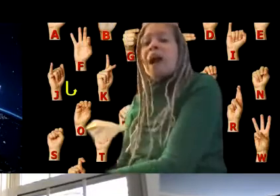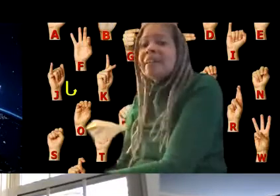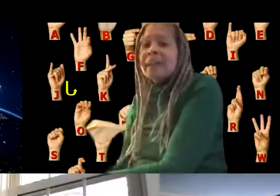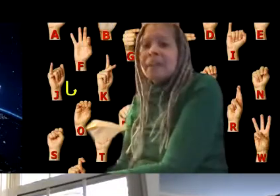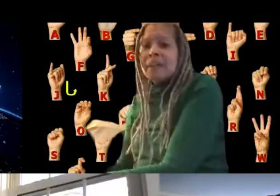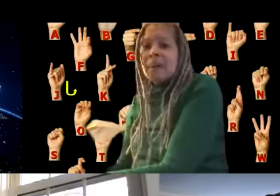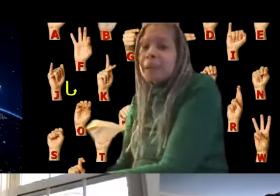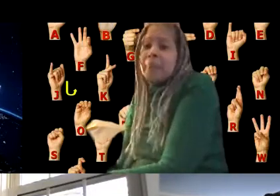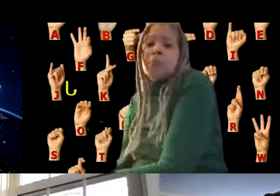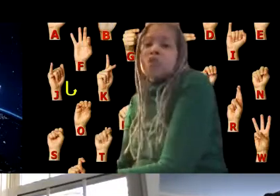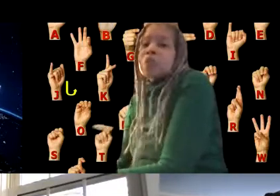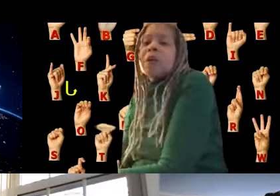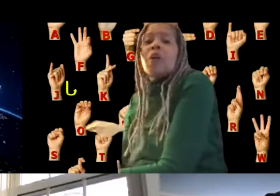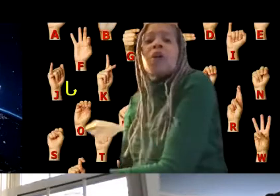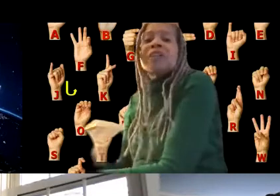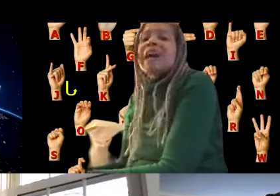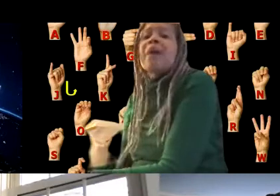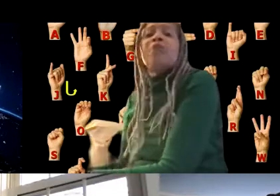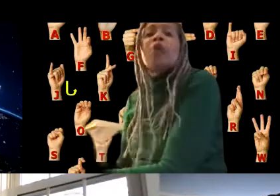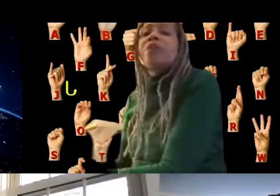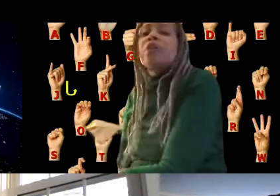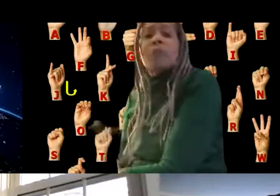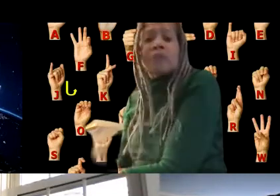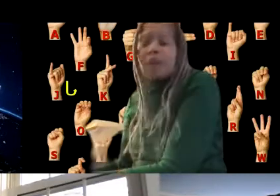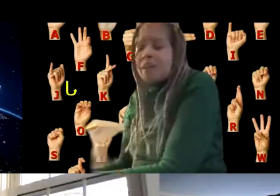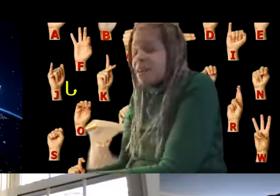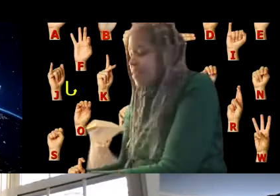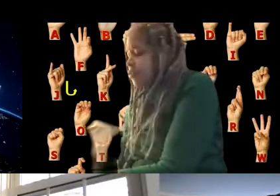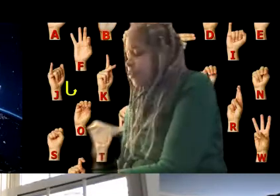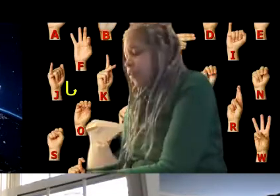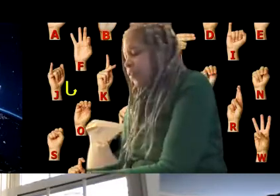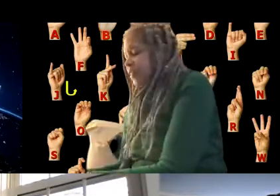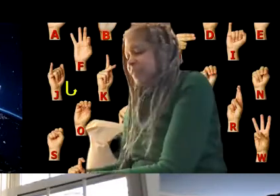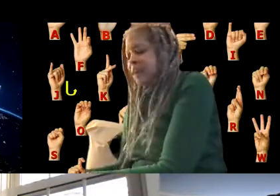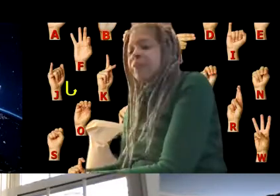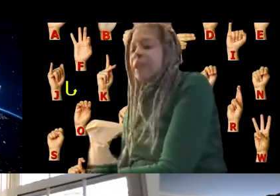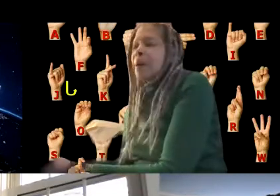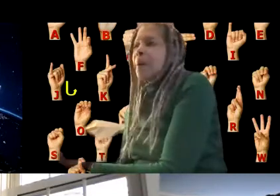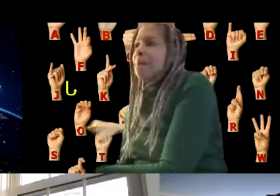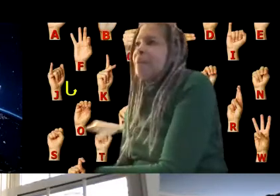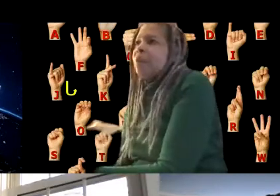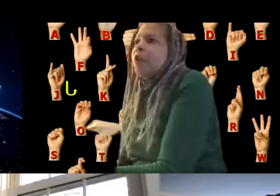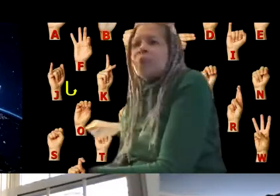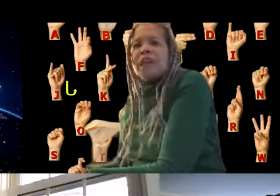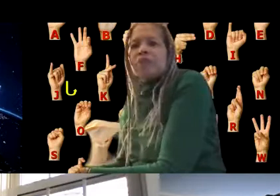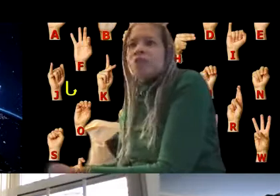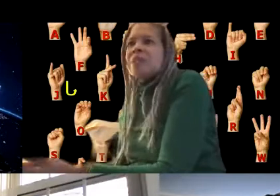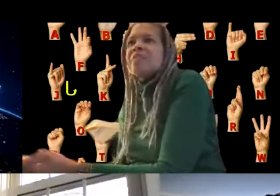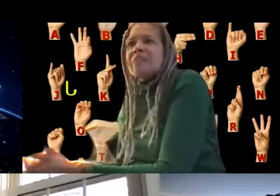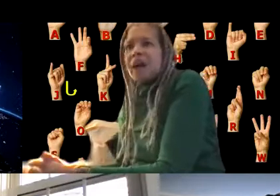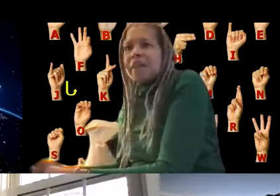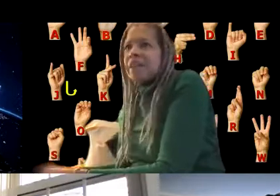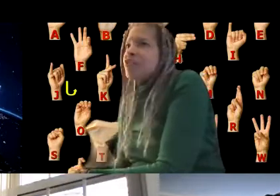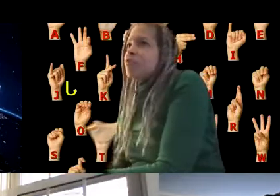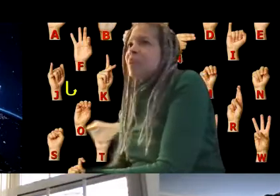know why yet. Black people disappear all the time and no one knows where they are. These are all things that are out there. But the work we have to do